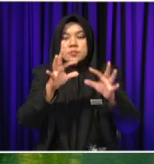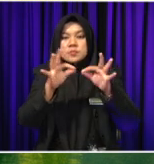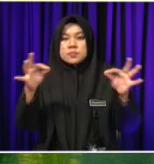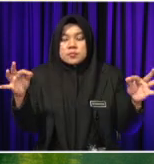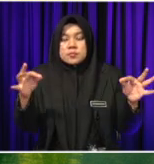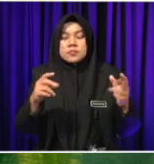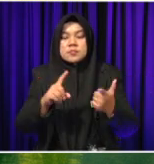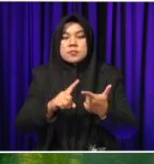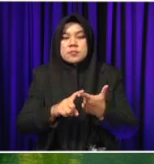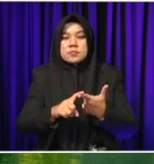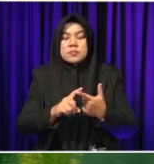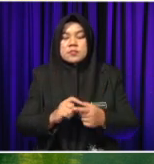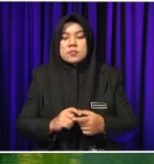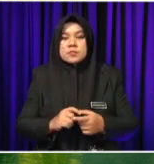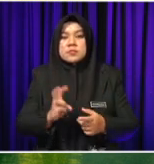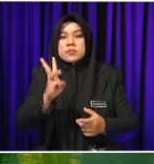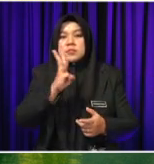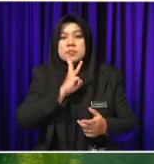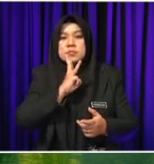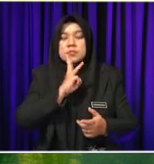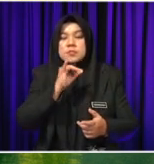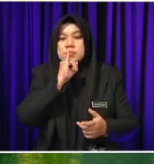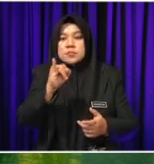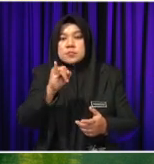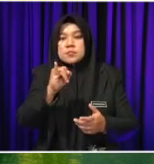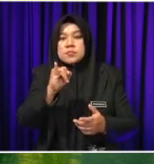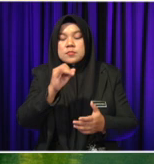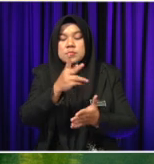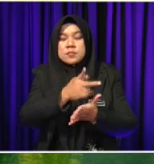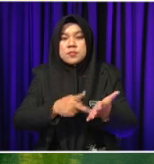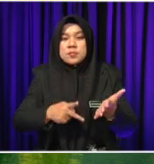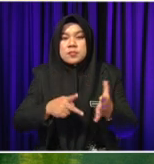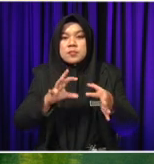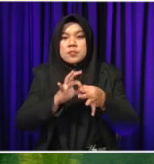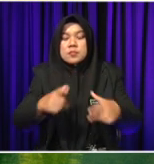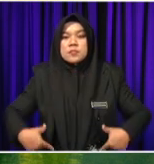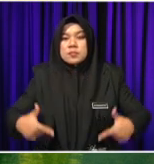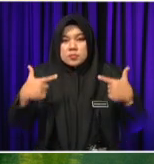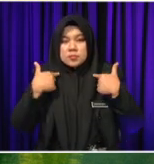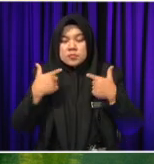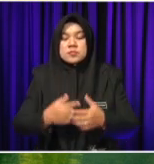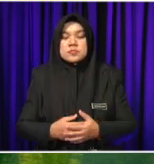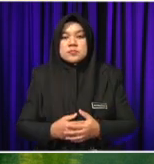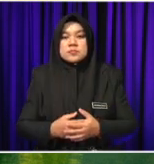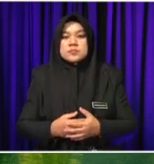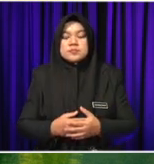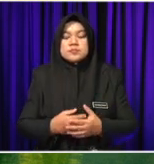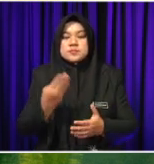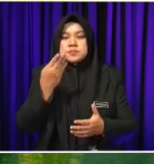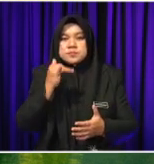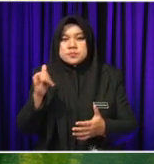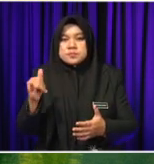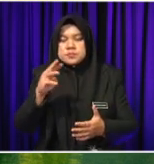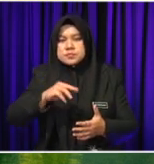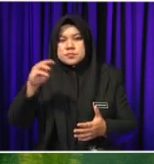the second one is water is part of life. So, that can also be a true story. Well, basically, Shafika, pupils, when